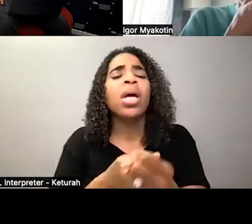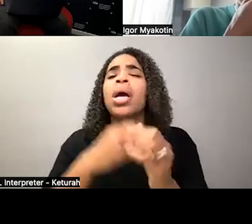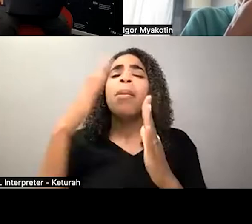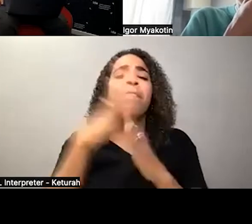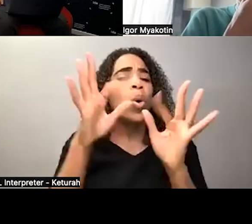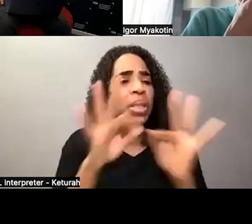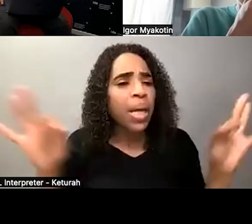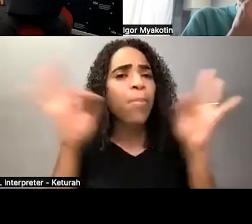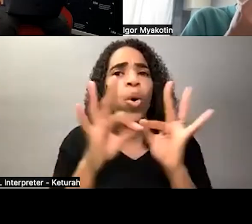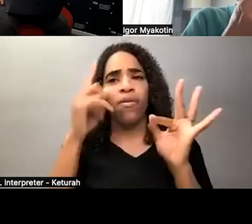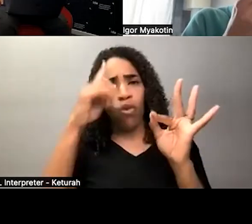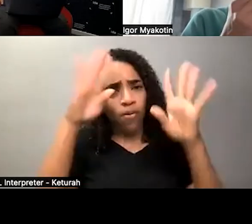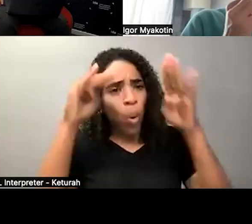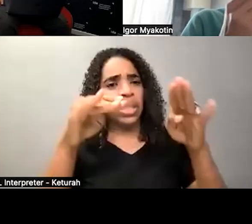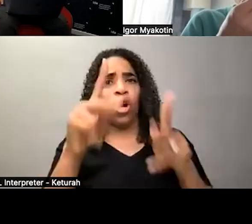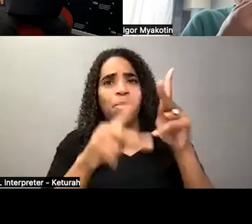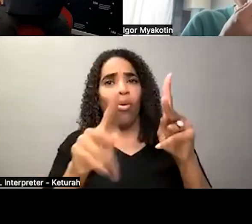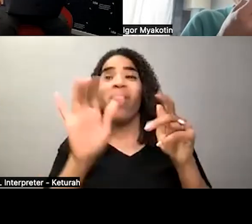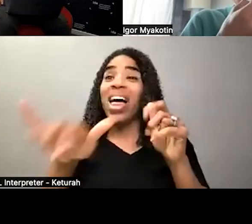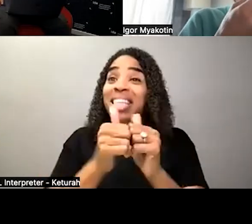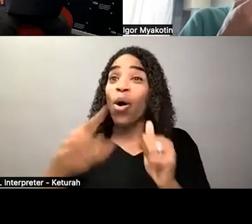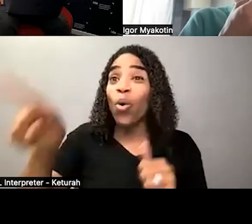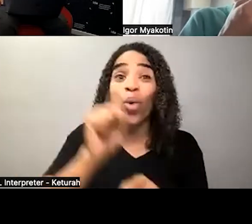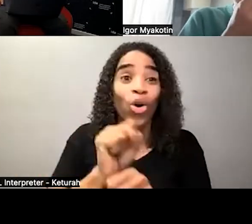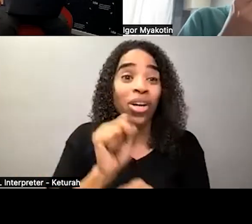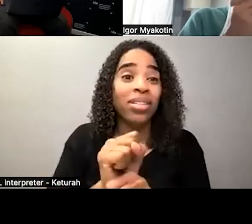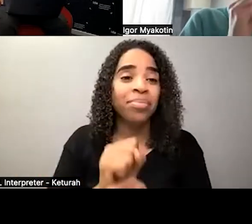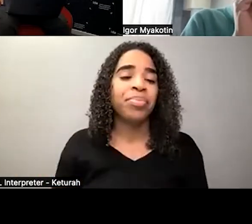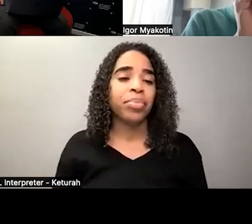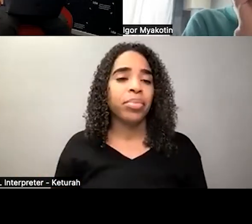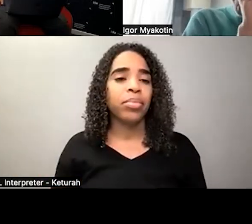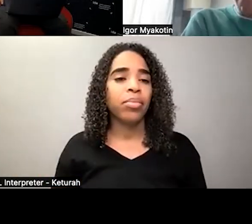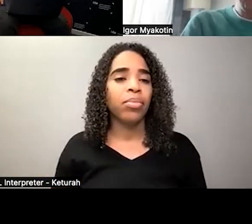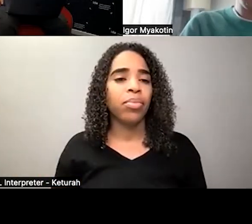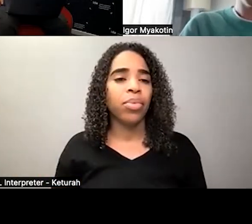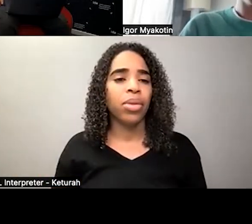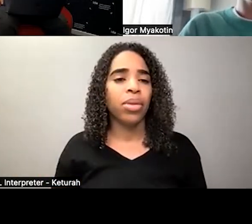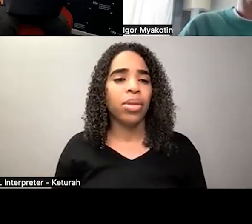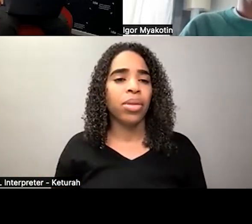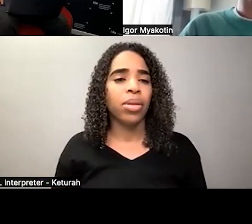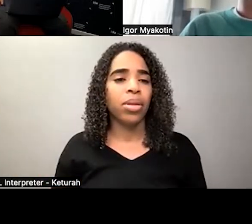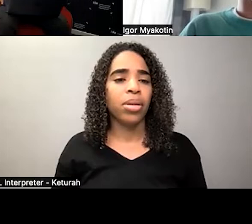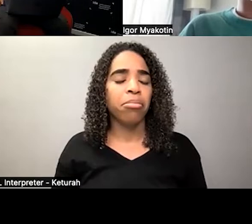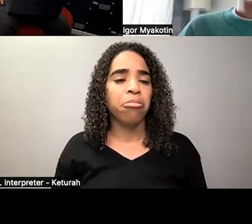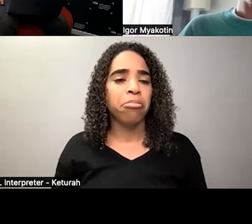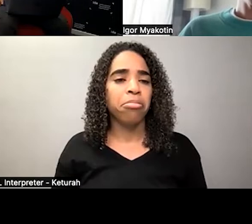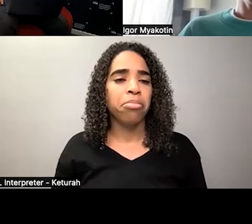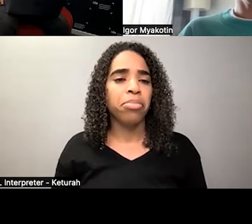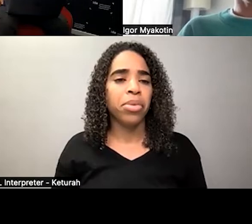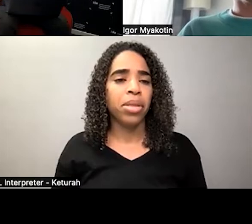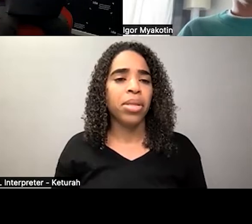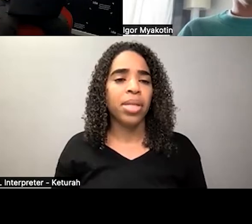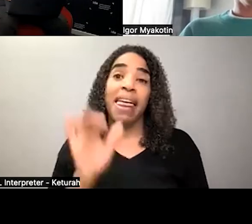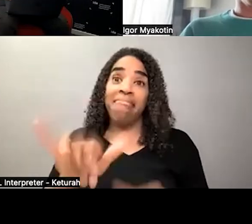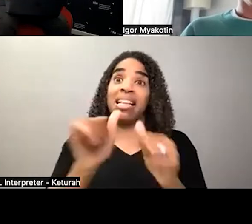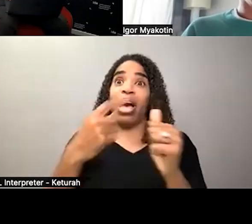So that's the way to work. That's the way to take time to go to search for funds.